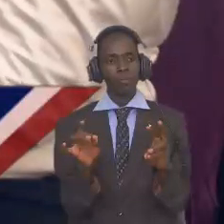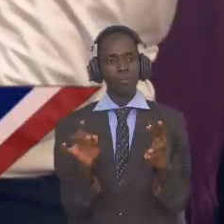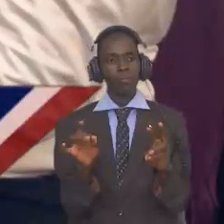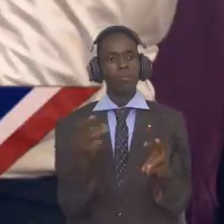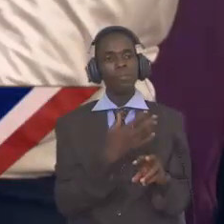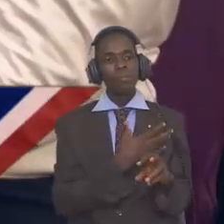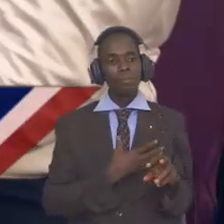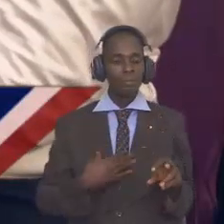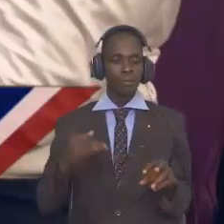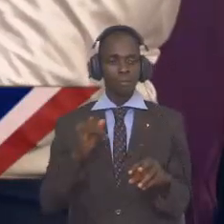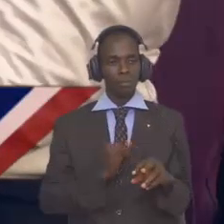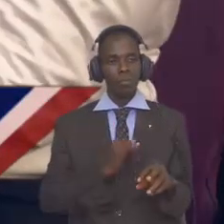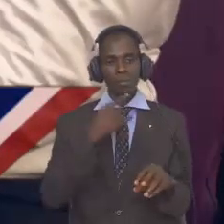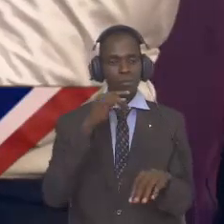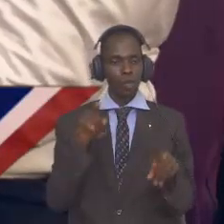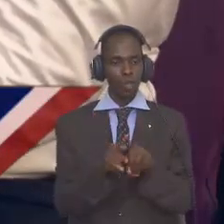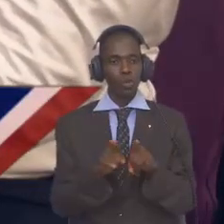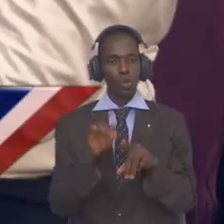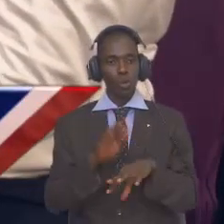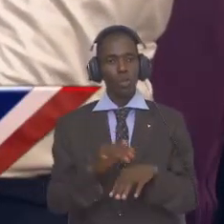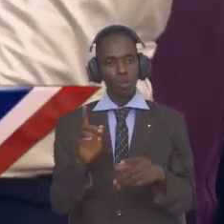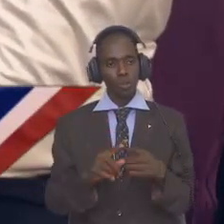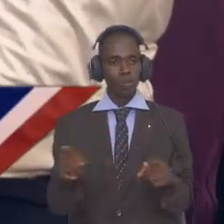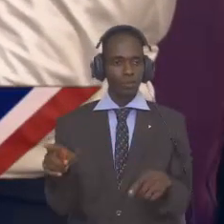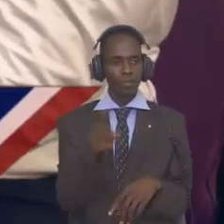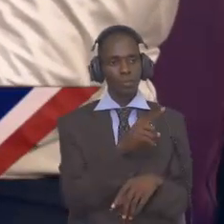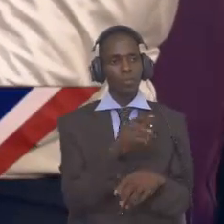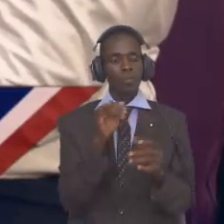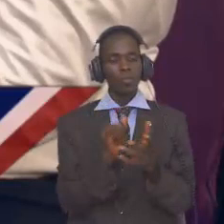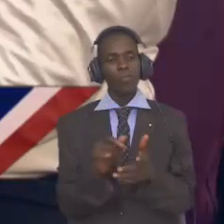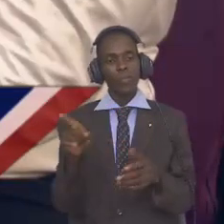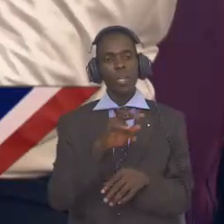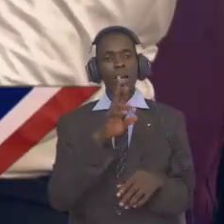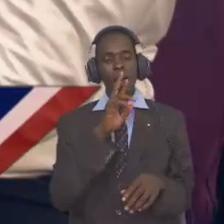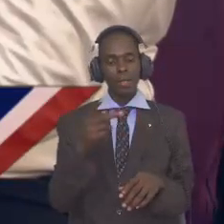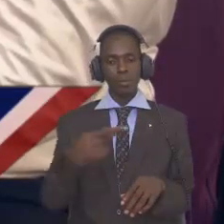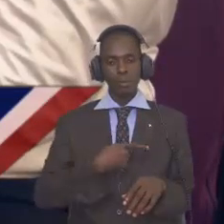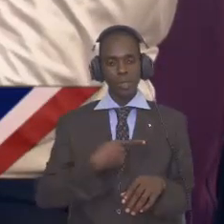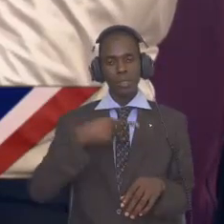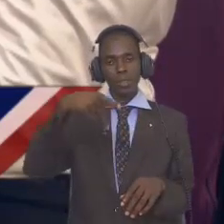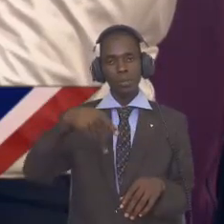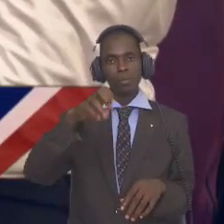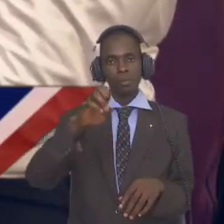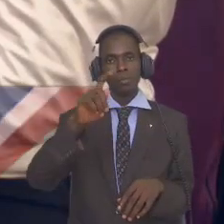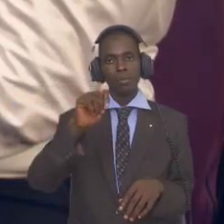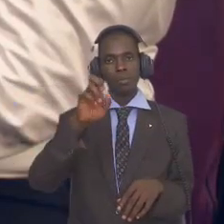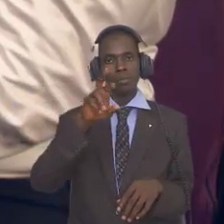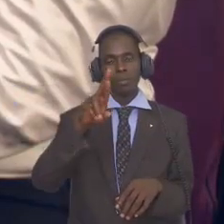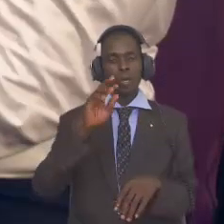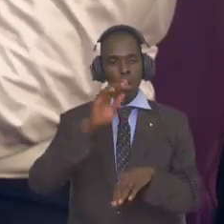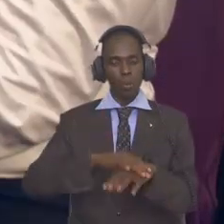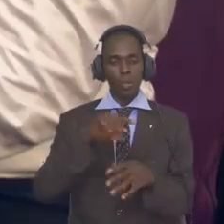And I say also unto thee, that thou art Peter, and upon this rock I